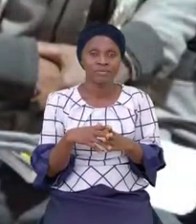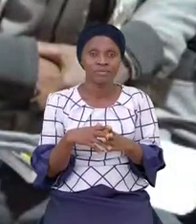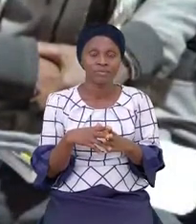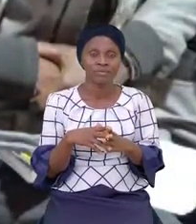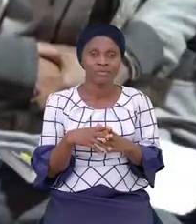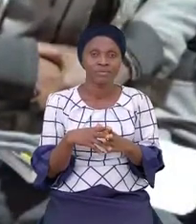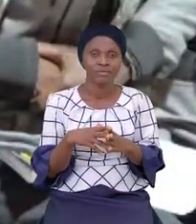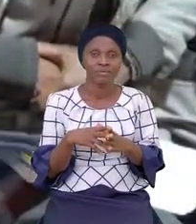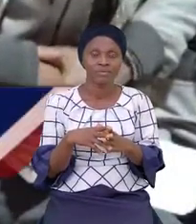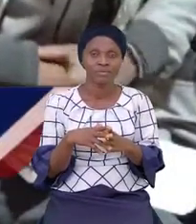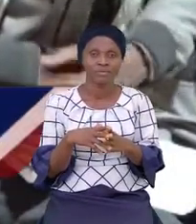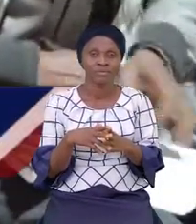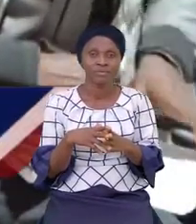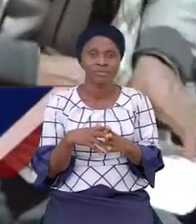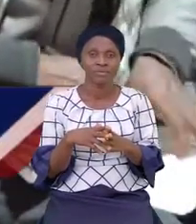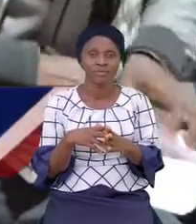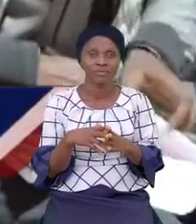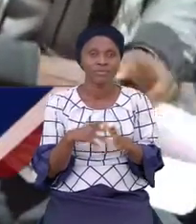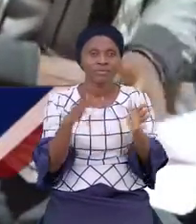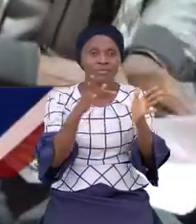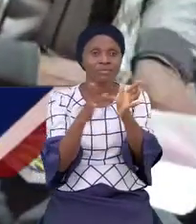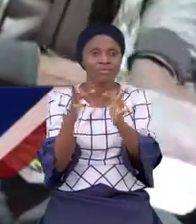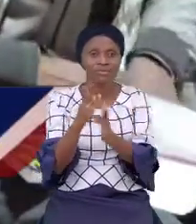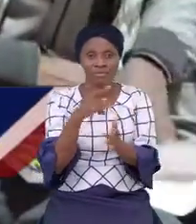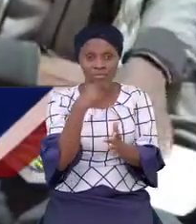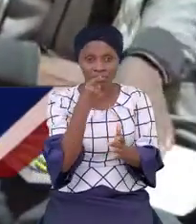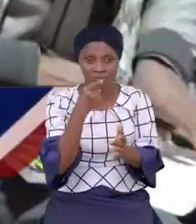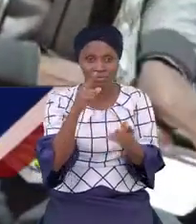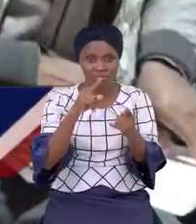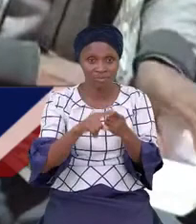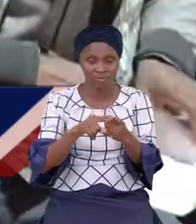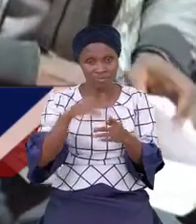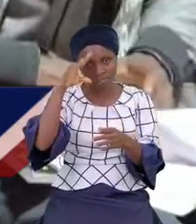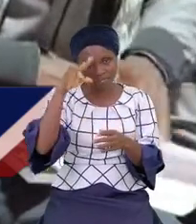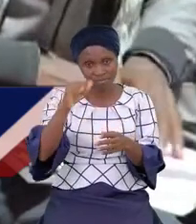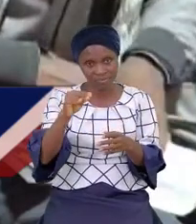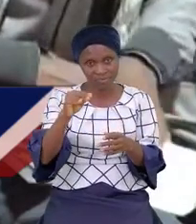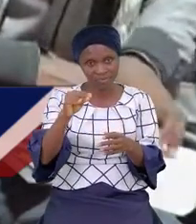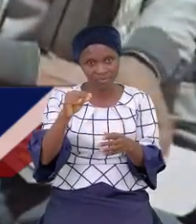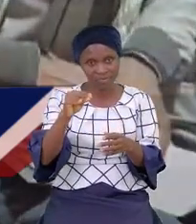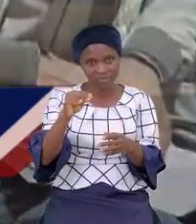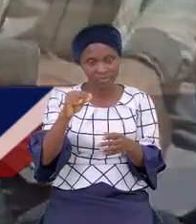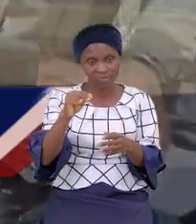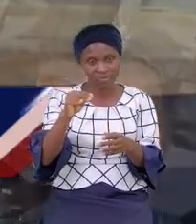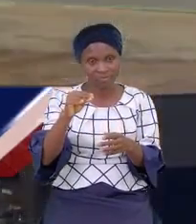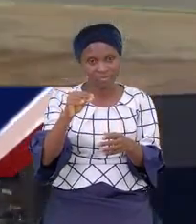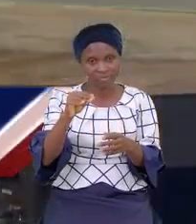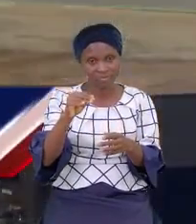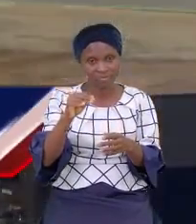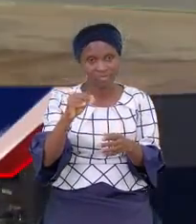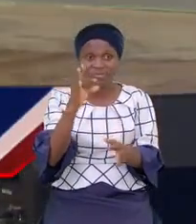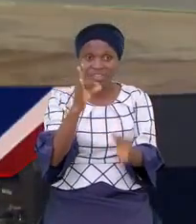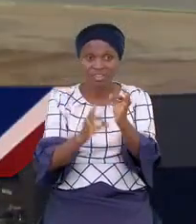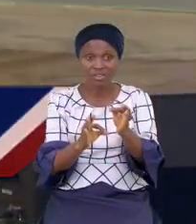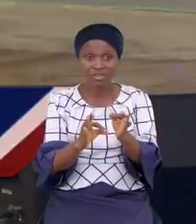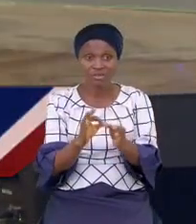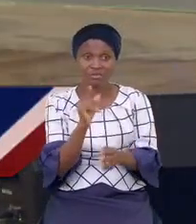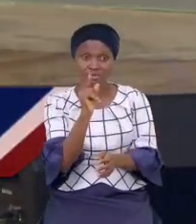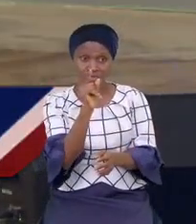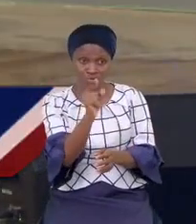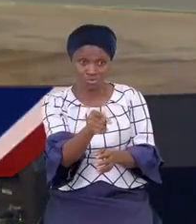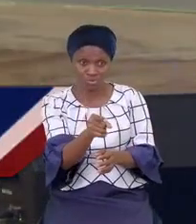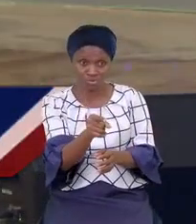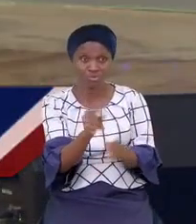verse 23. Jesus says unto him, if